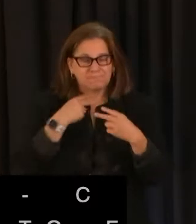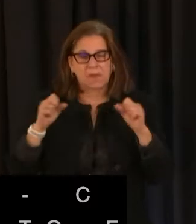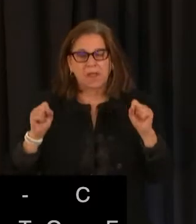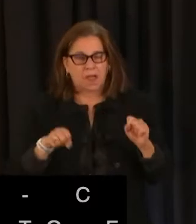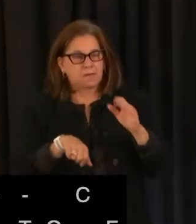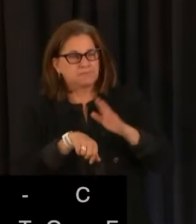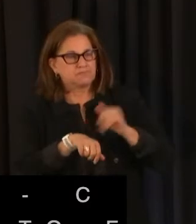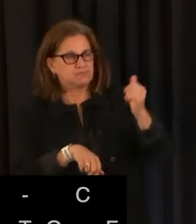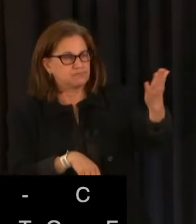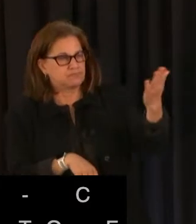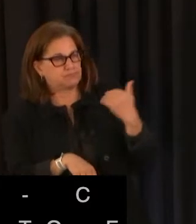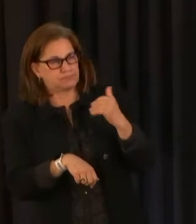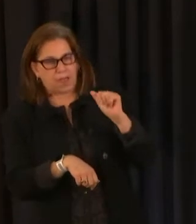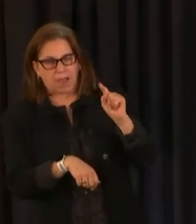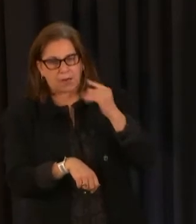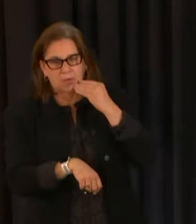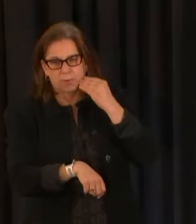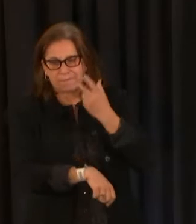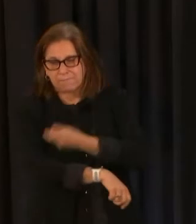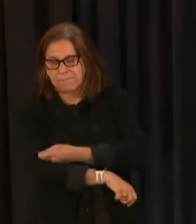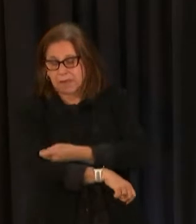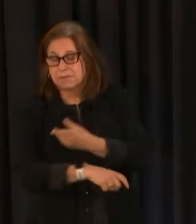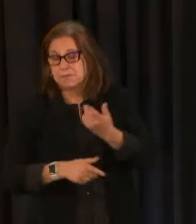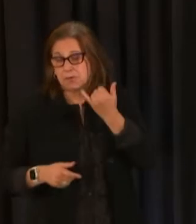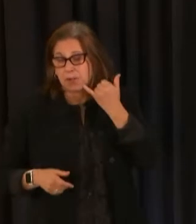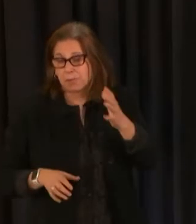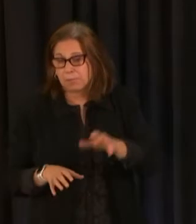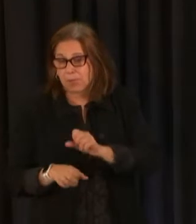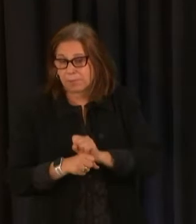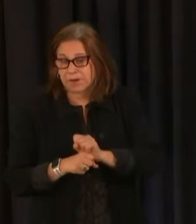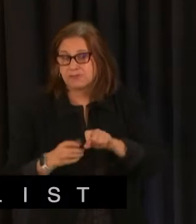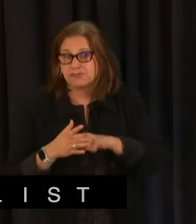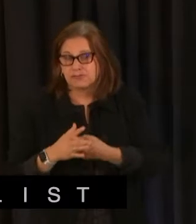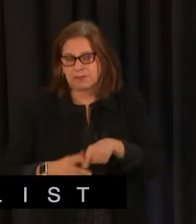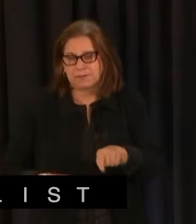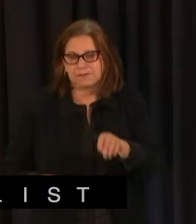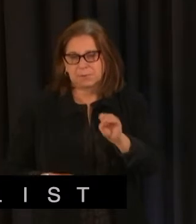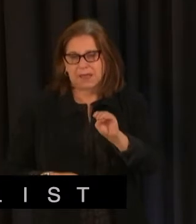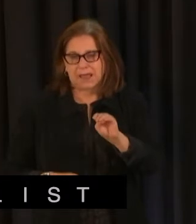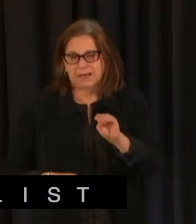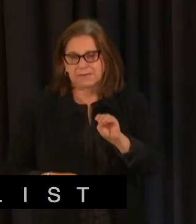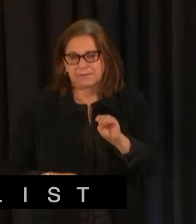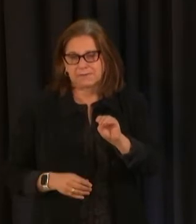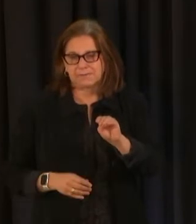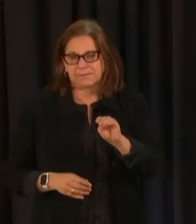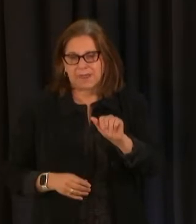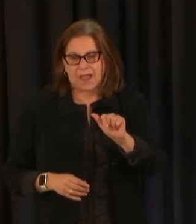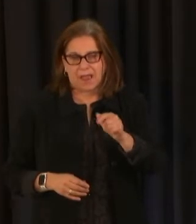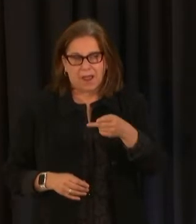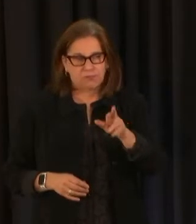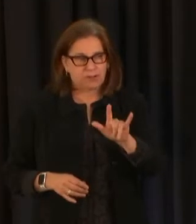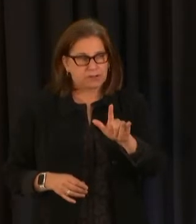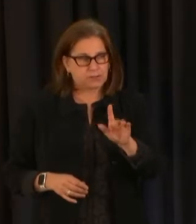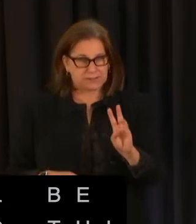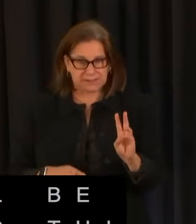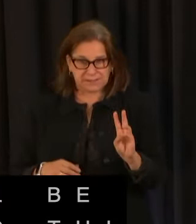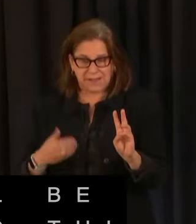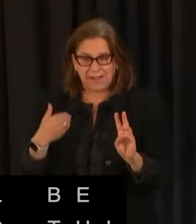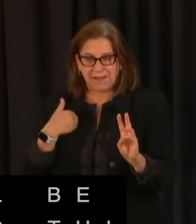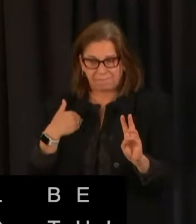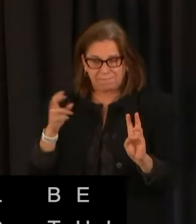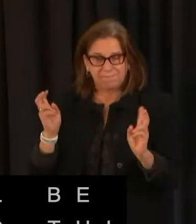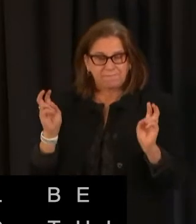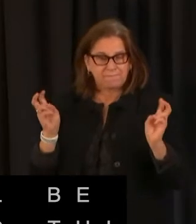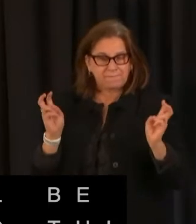your doctor. These appointments will begin Monday, April the 26th, and the call center hours are listed